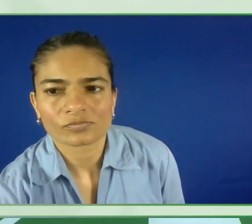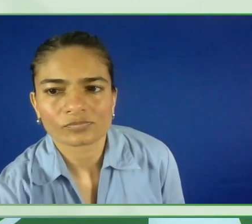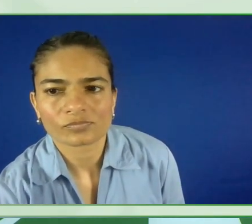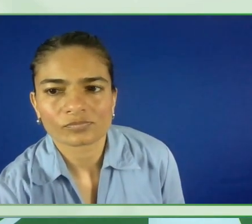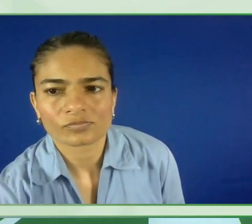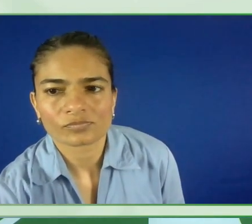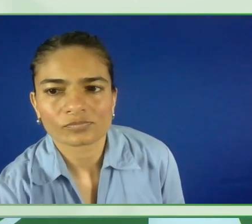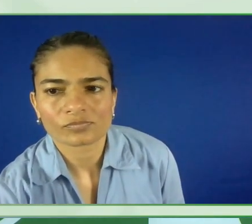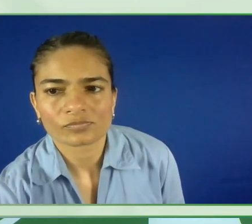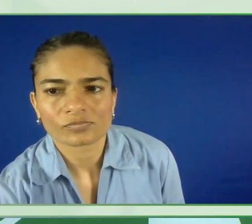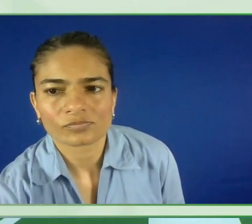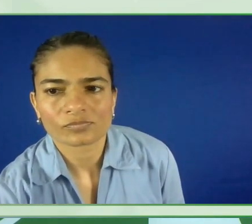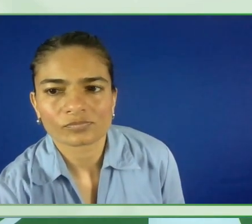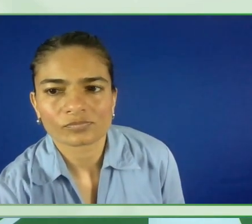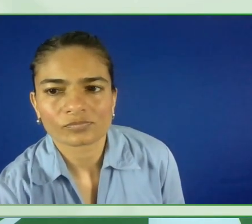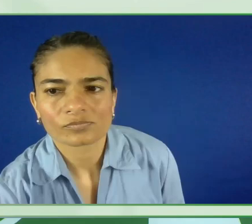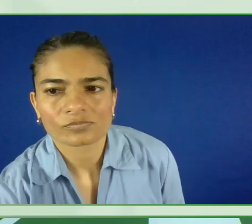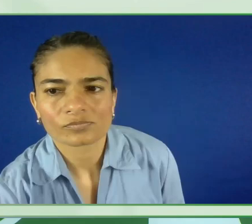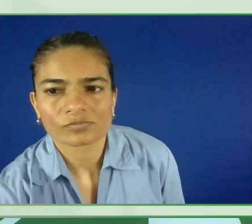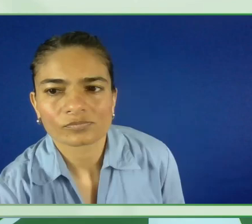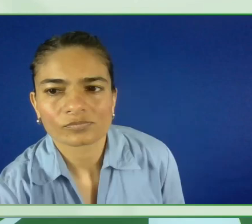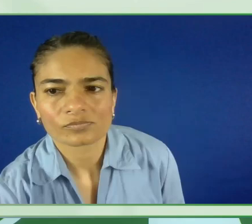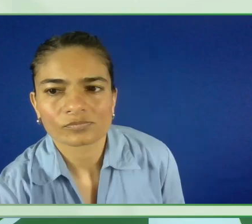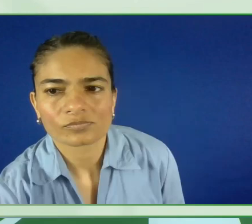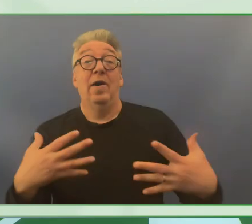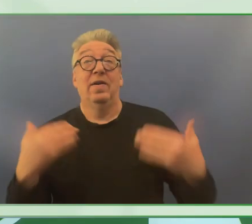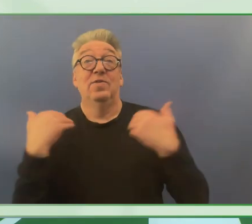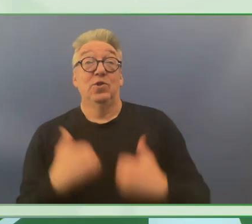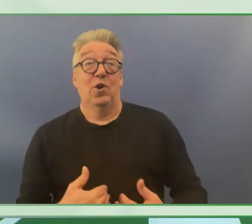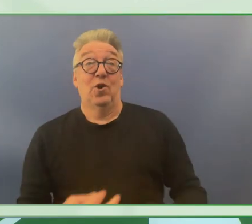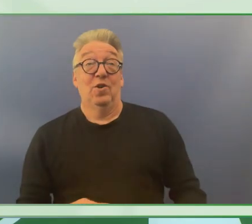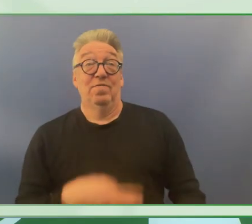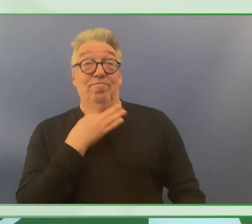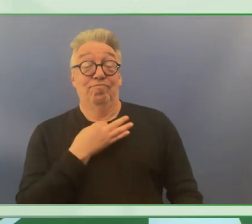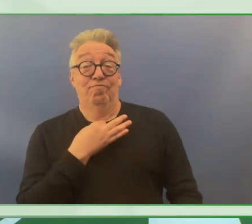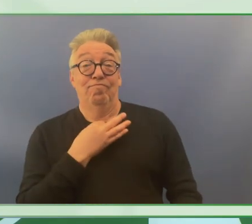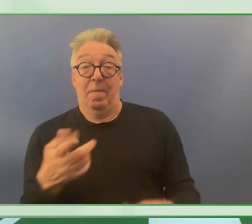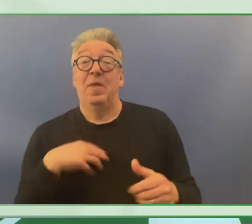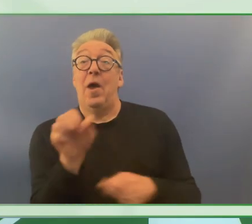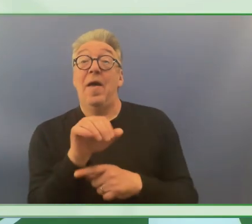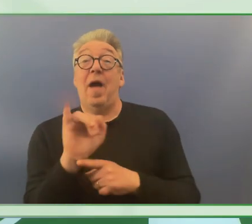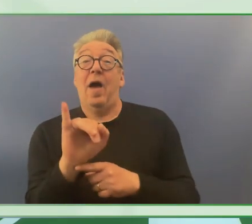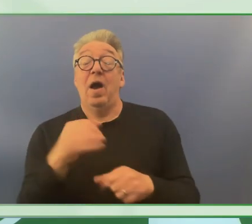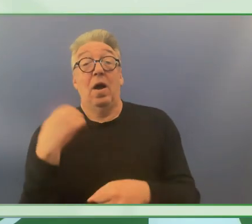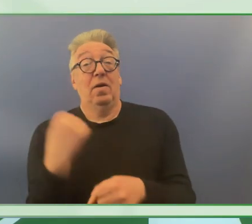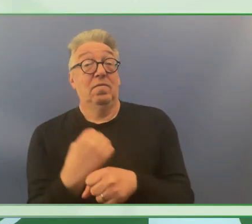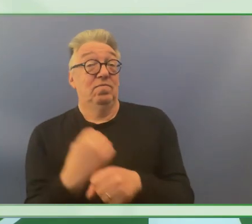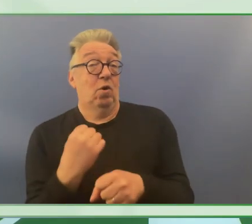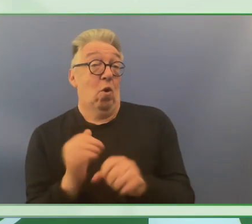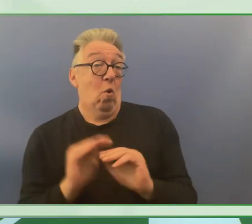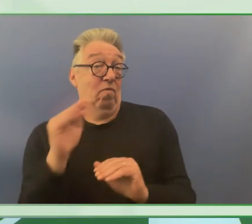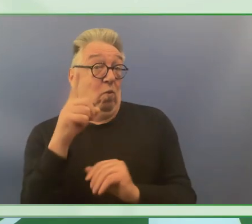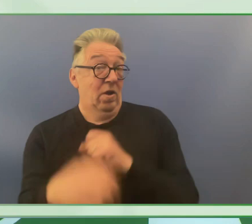suit and a white shirt. And I'm an AI engineer working with the Zero Project for more than a year. And I